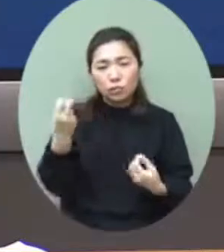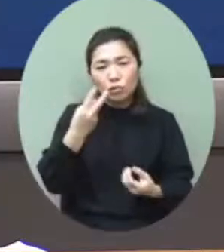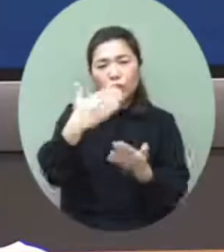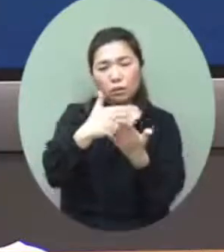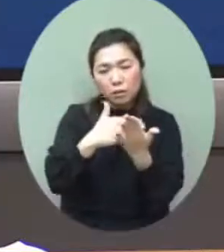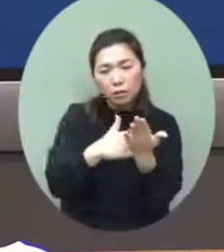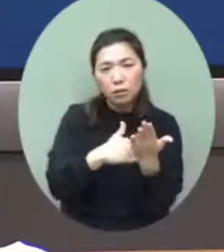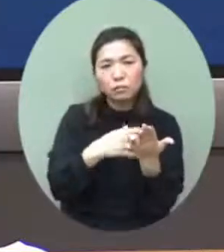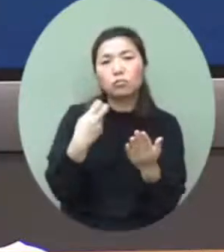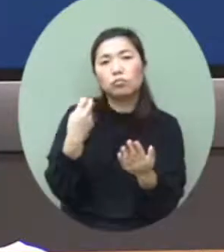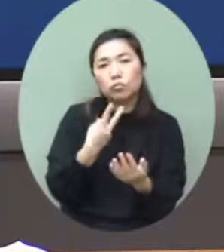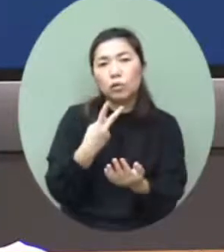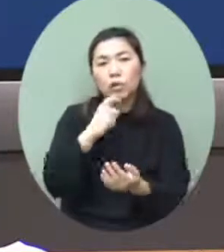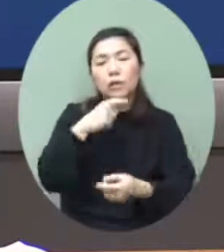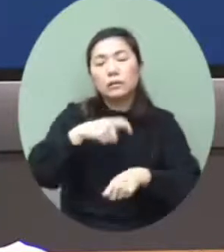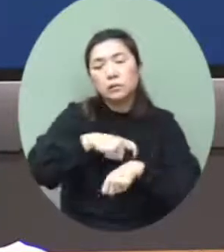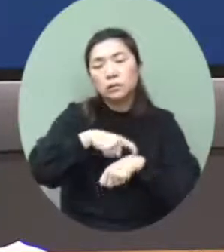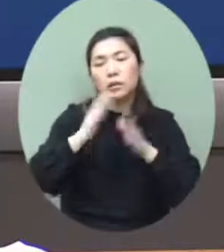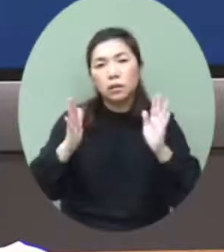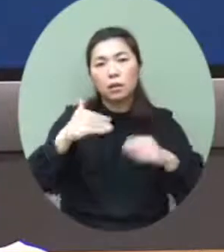be forward-looking as well.